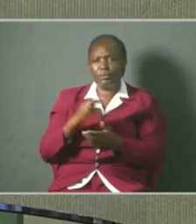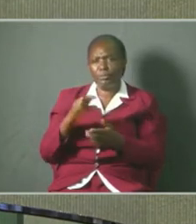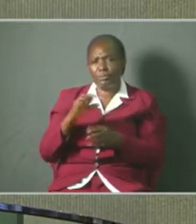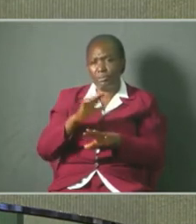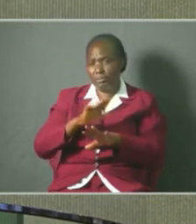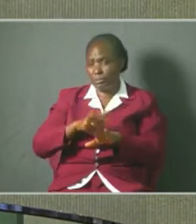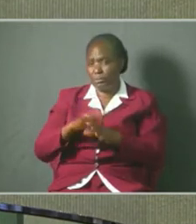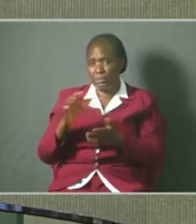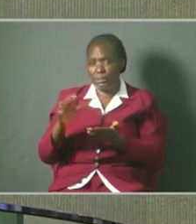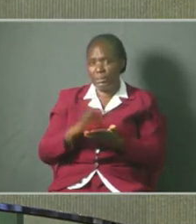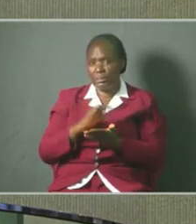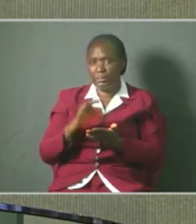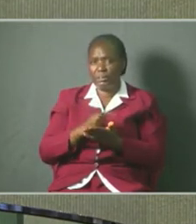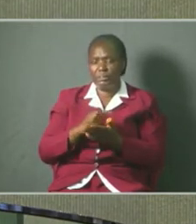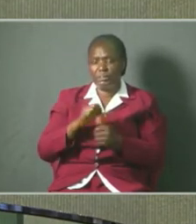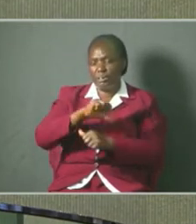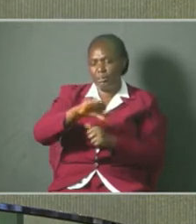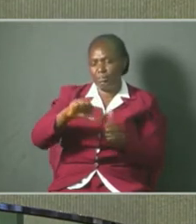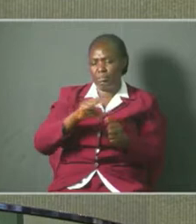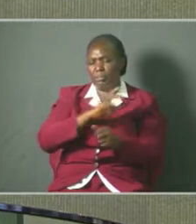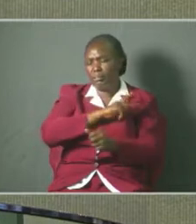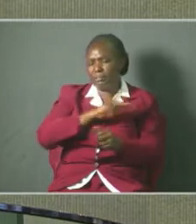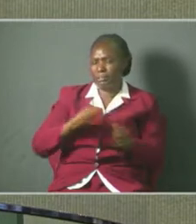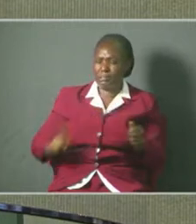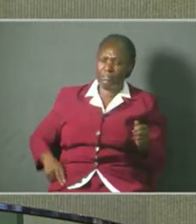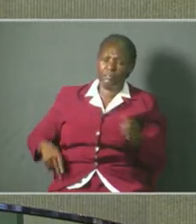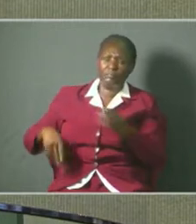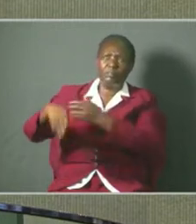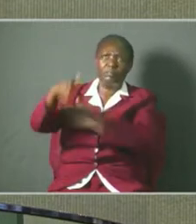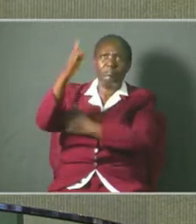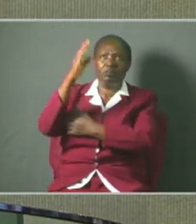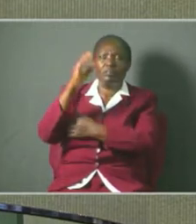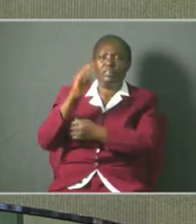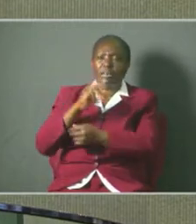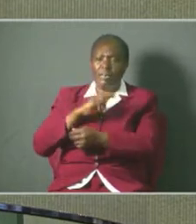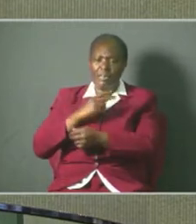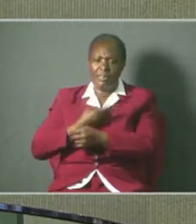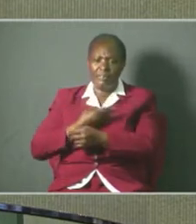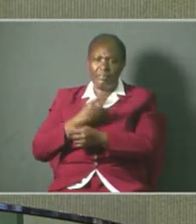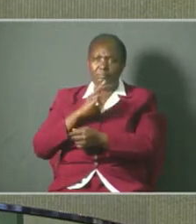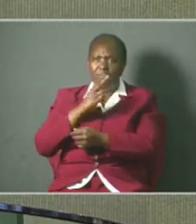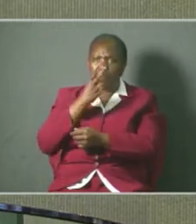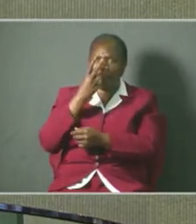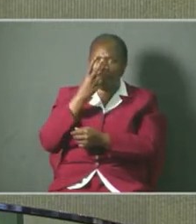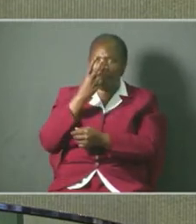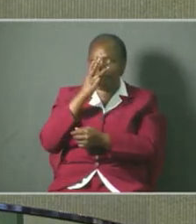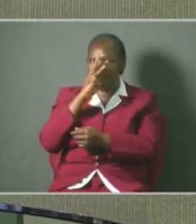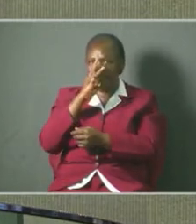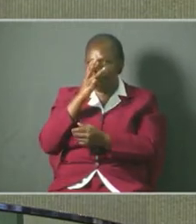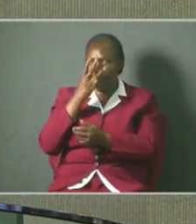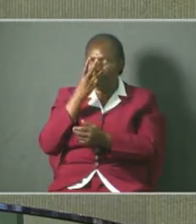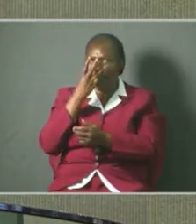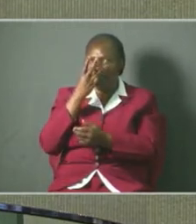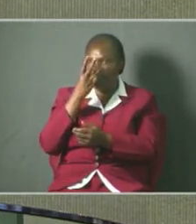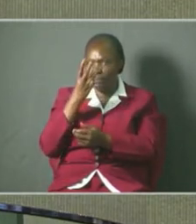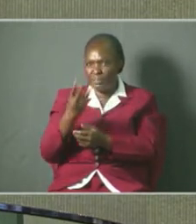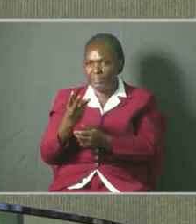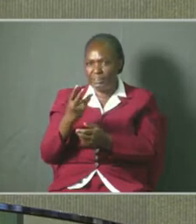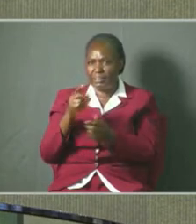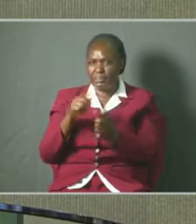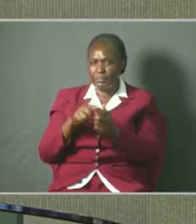God, so that we may be a witness, you know, to all the nations and usher